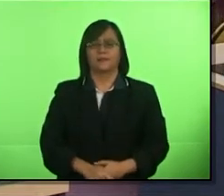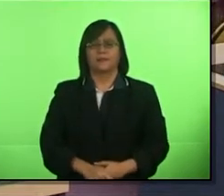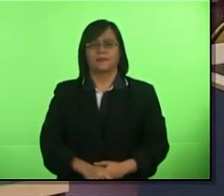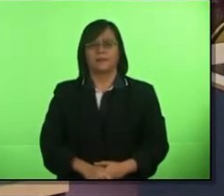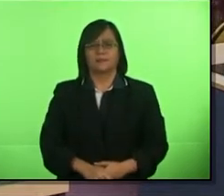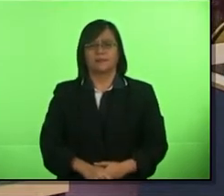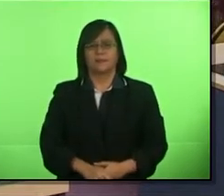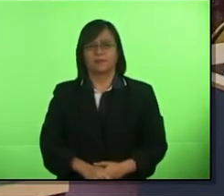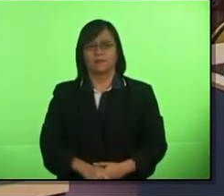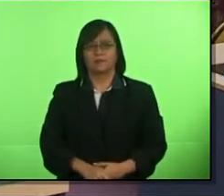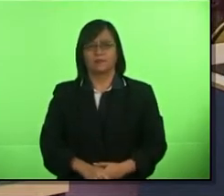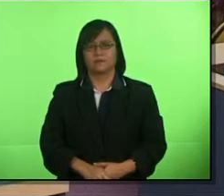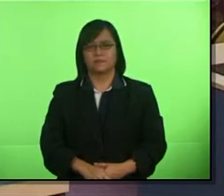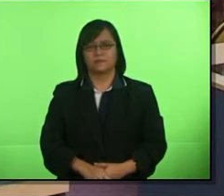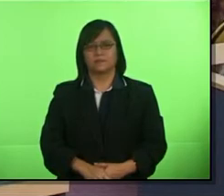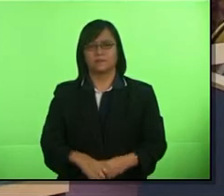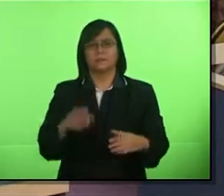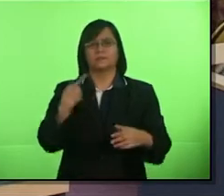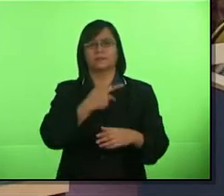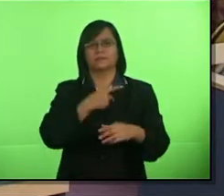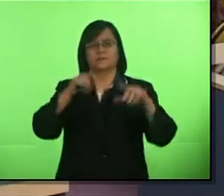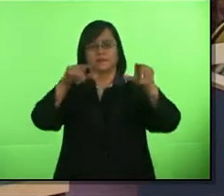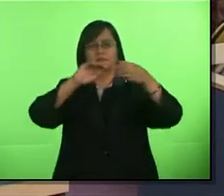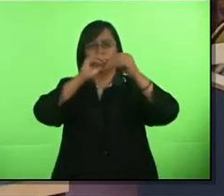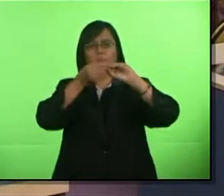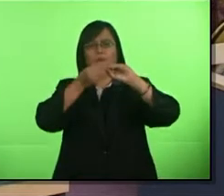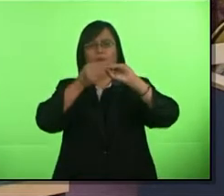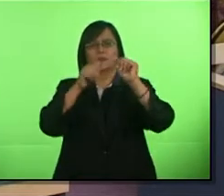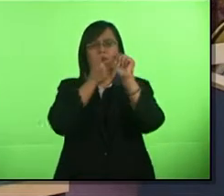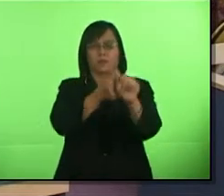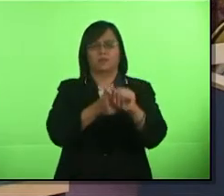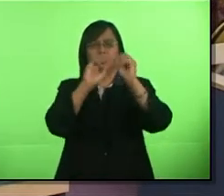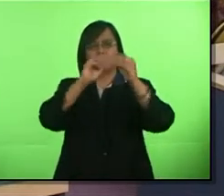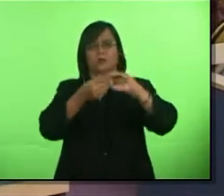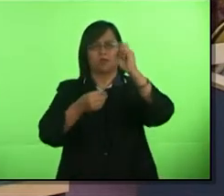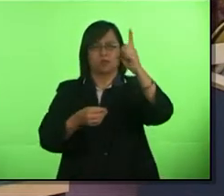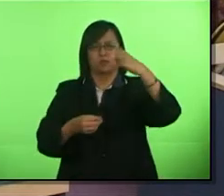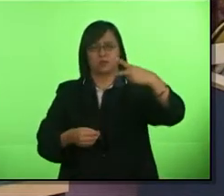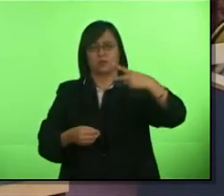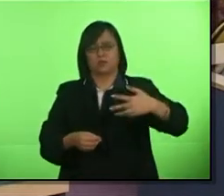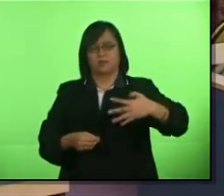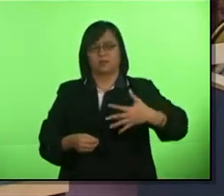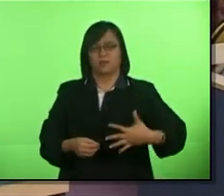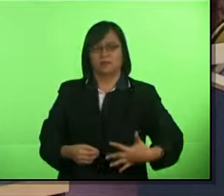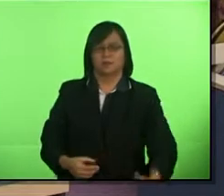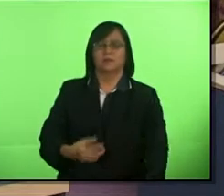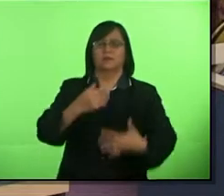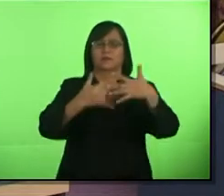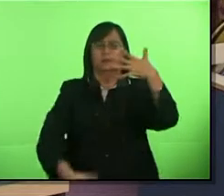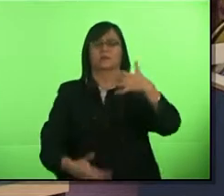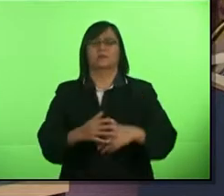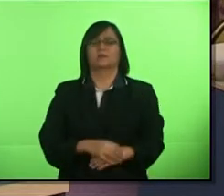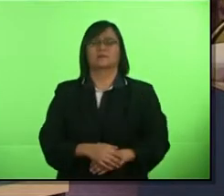Sequentially numbered. They bernombor tapi berurutan. Sequentially numbered. And another